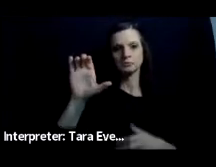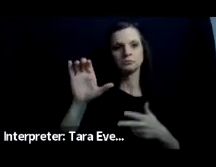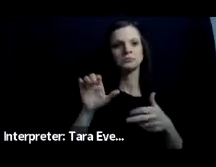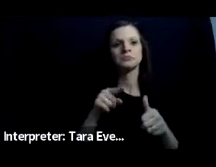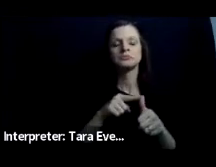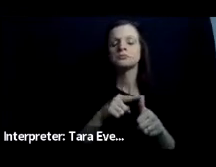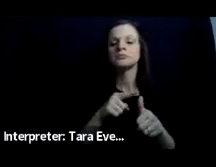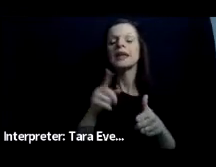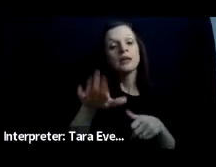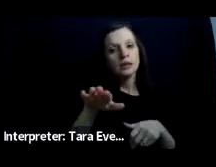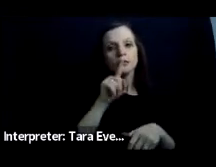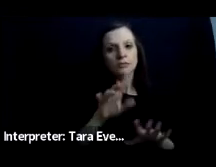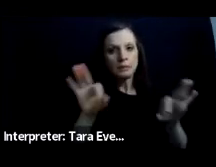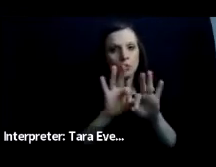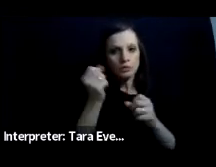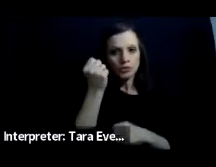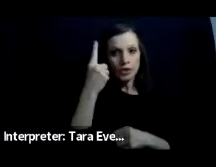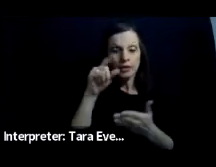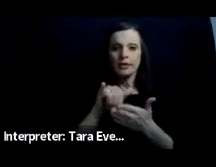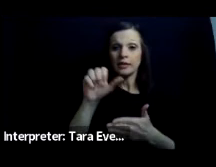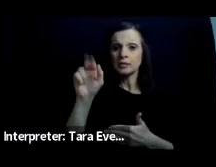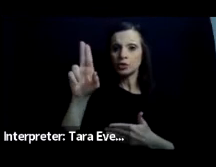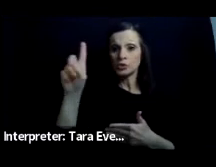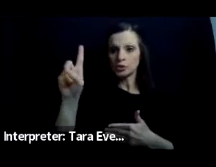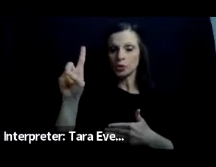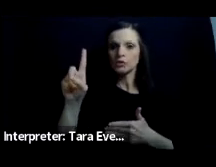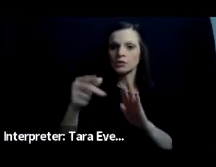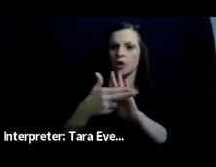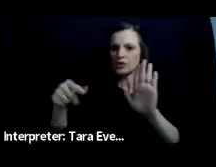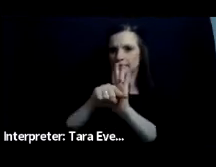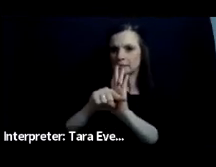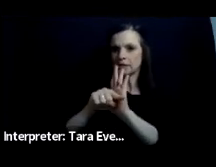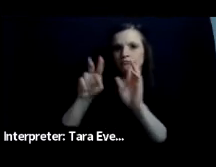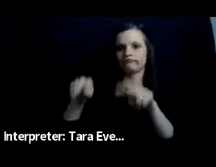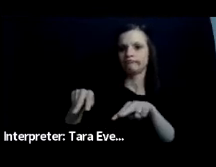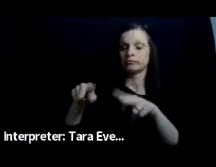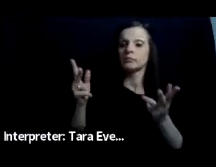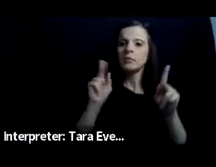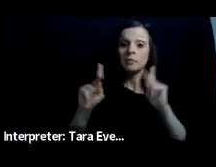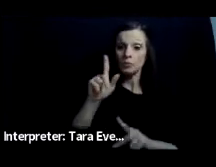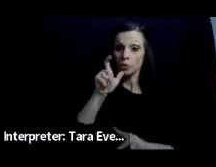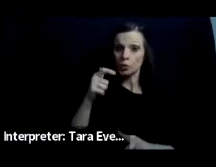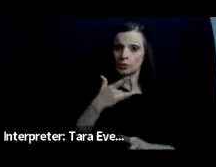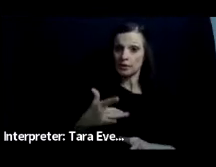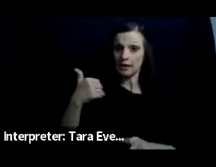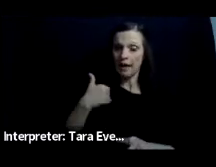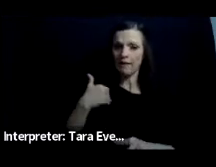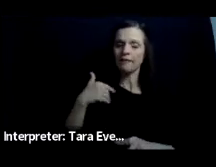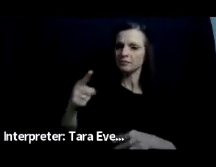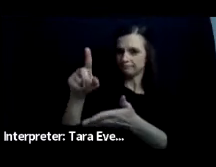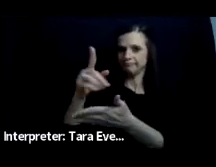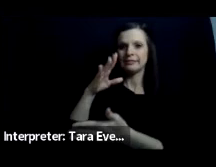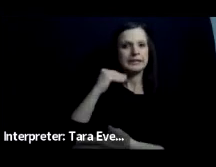it's important to understand that substance use disorders are stigmatized. People that have substance use disorders are discriminated